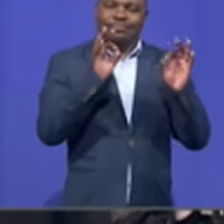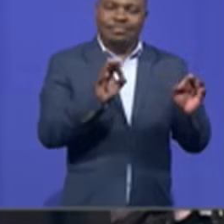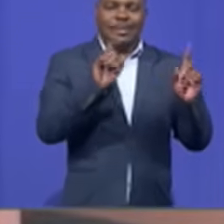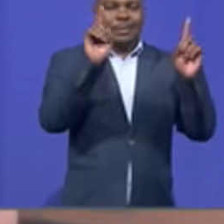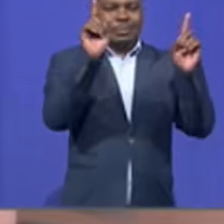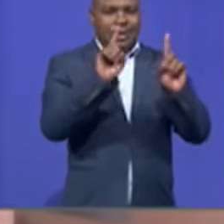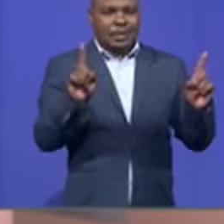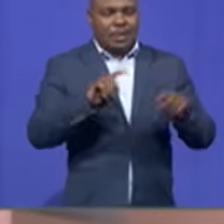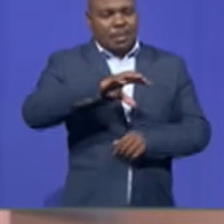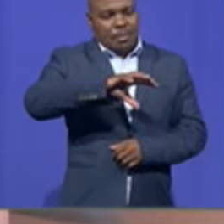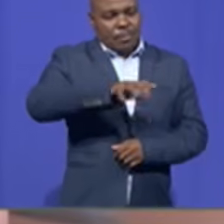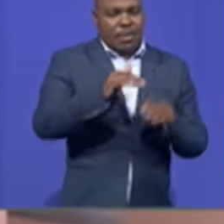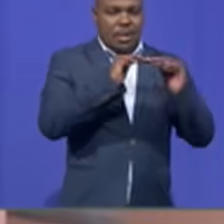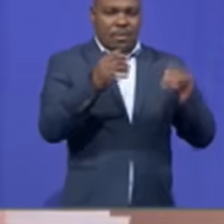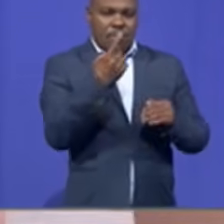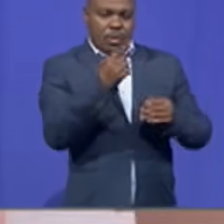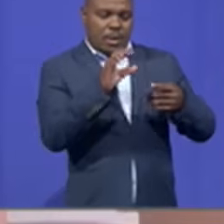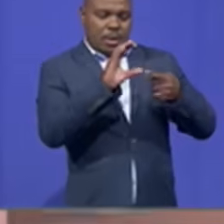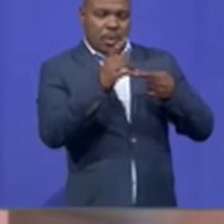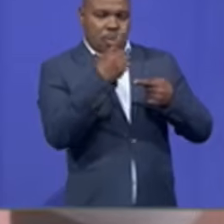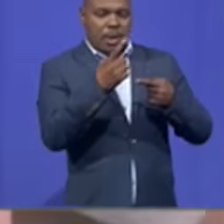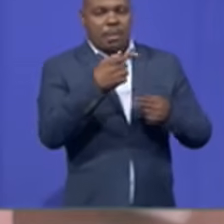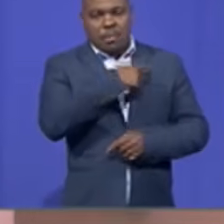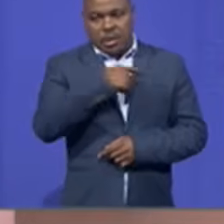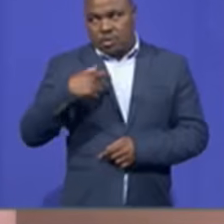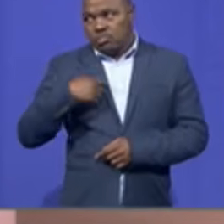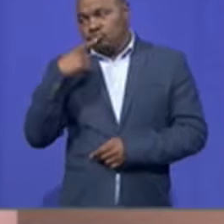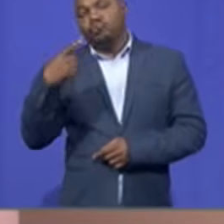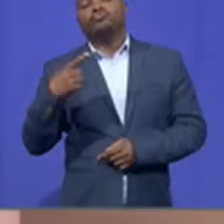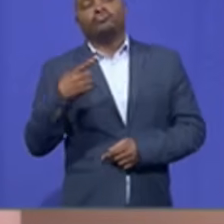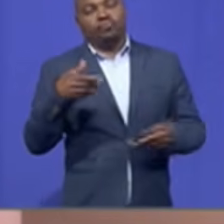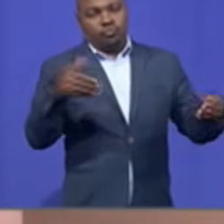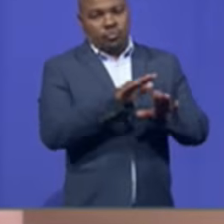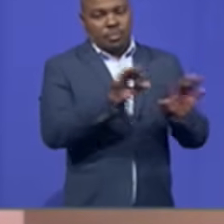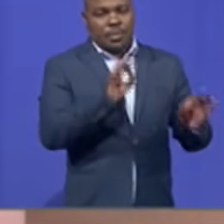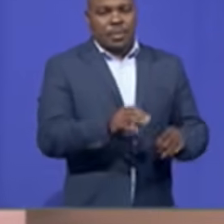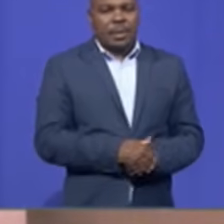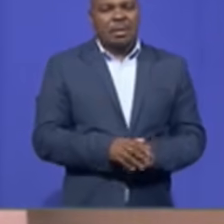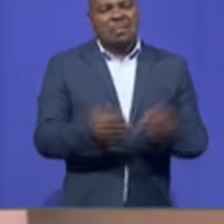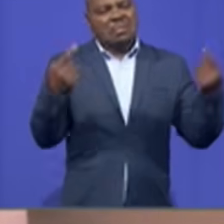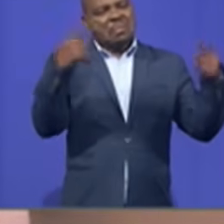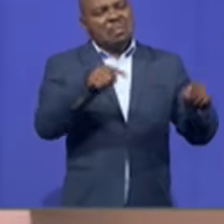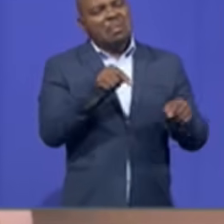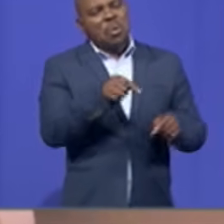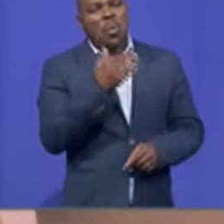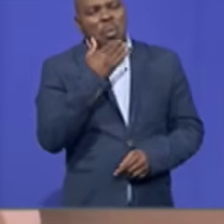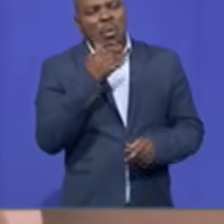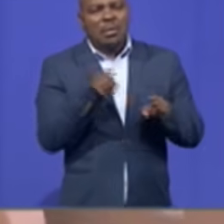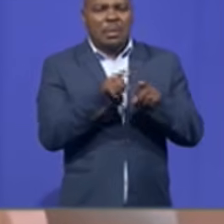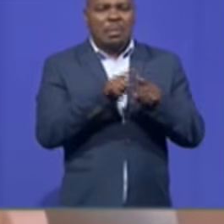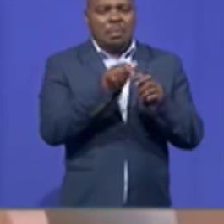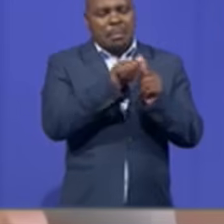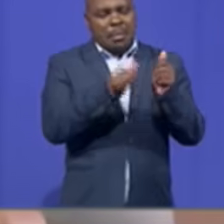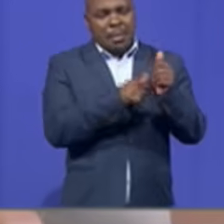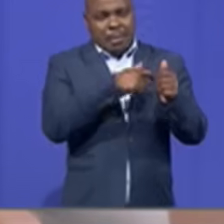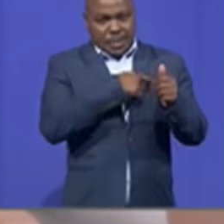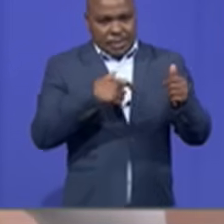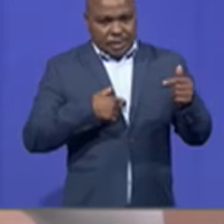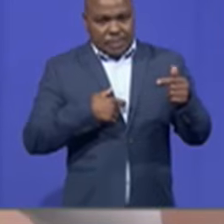1 ke Presidente Cyril Ramaphosa. Batlaphitlhong ba ne ba akaretsa moporesidente wa pele Kgalema Motlanthe ga mmogo le